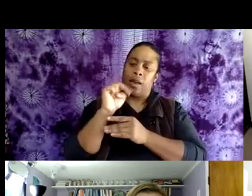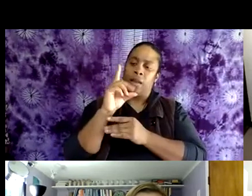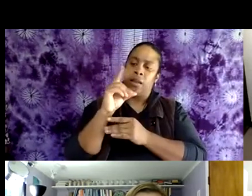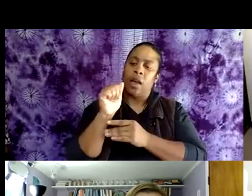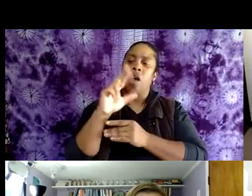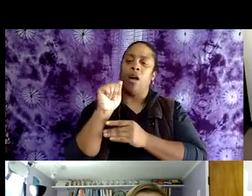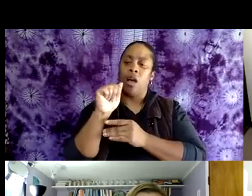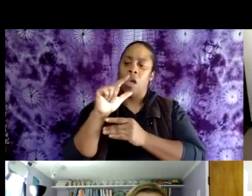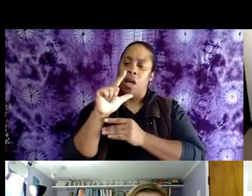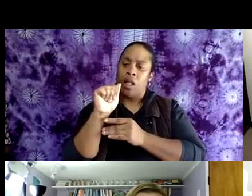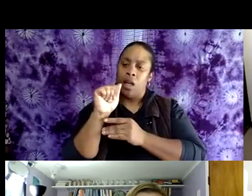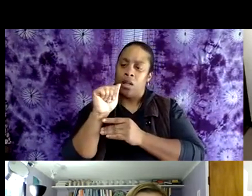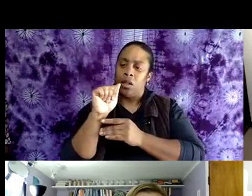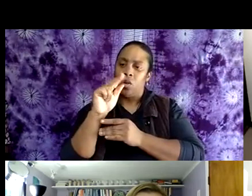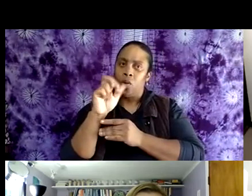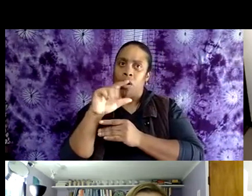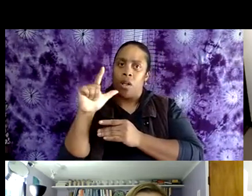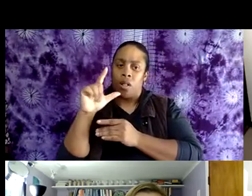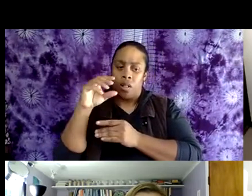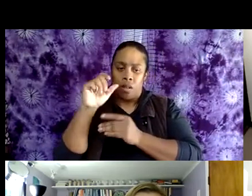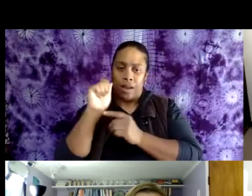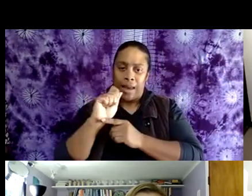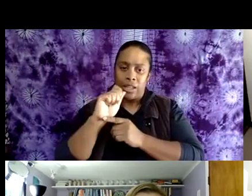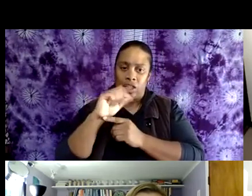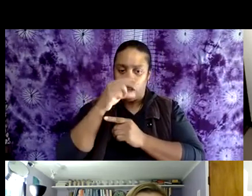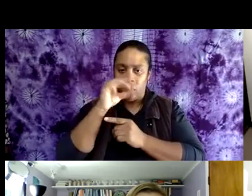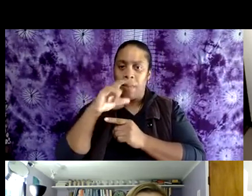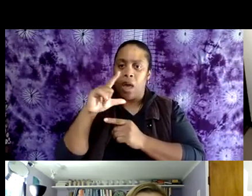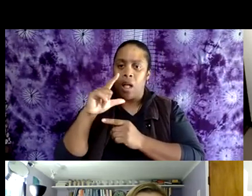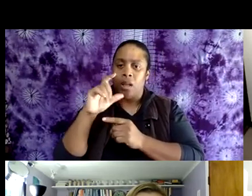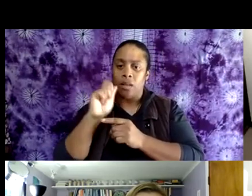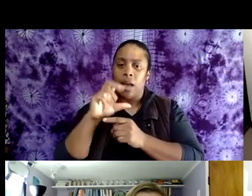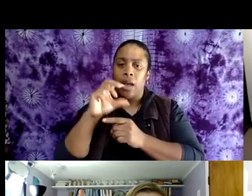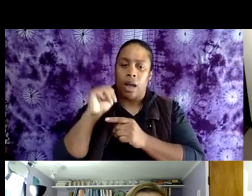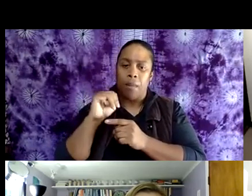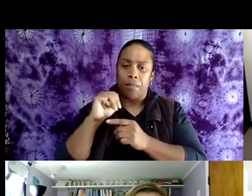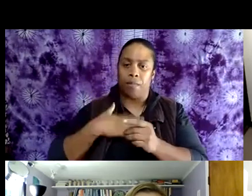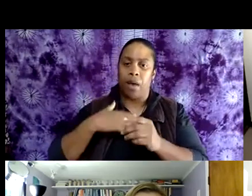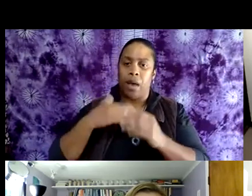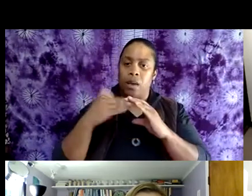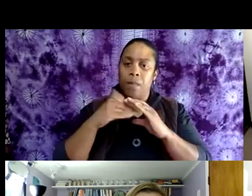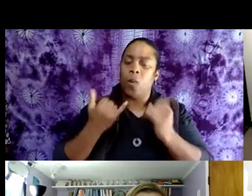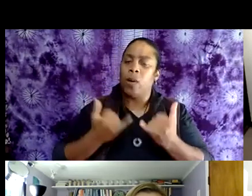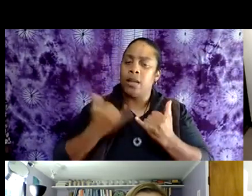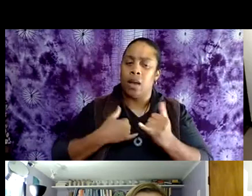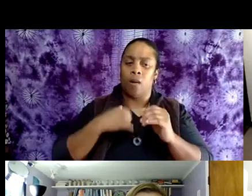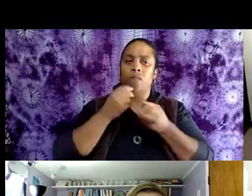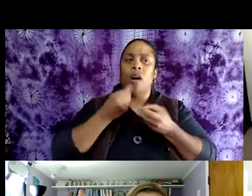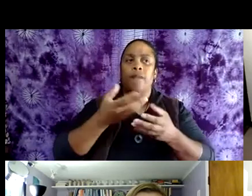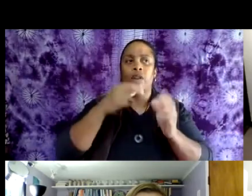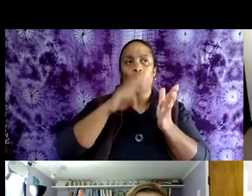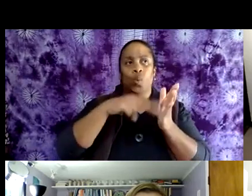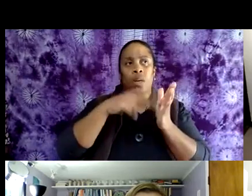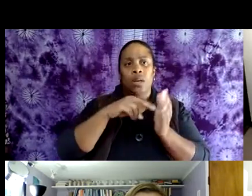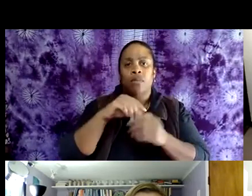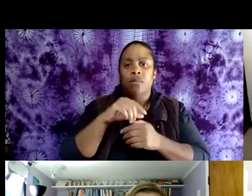kendaralaurel.com, or email me at kendaralaurel@gmail.com. Right now I'm offering readings for $1 a minute with a 20-minute